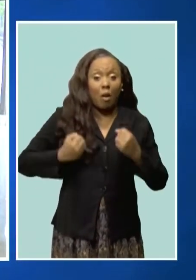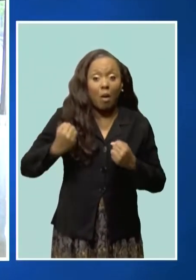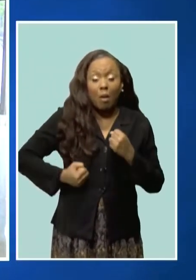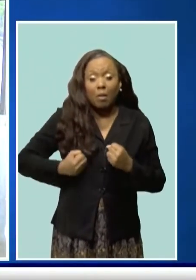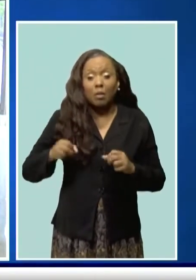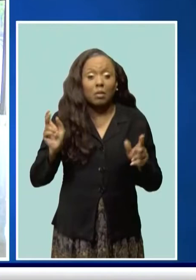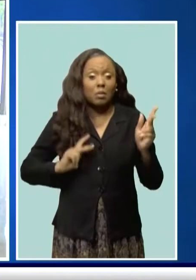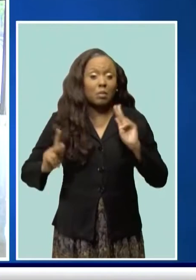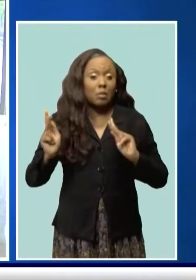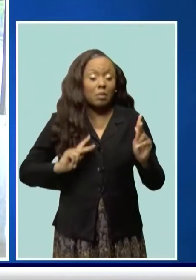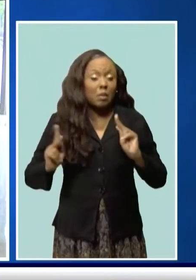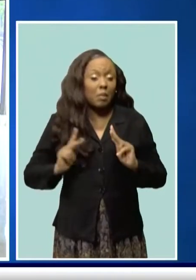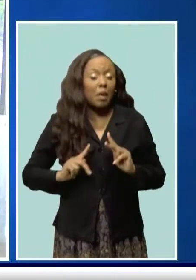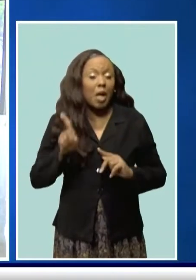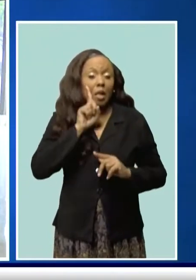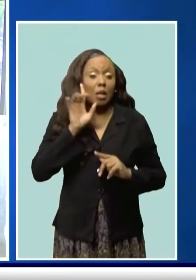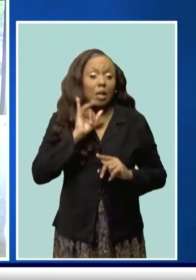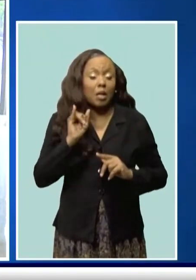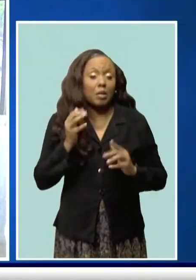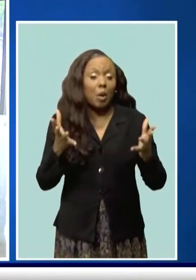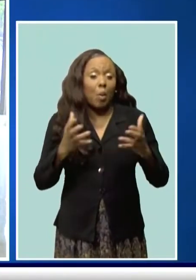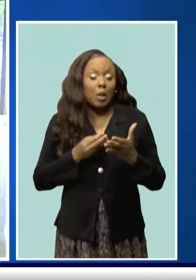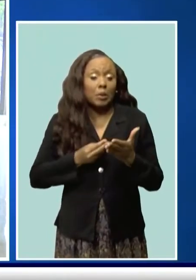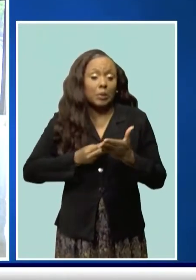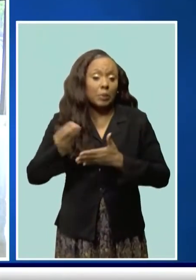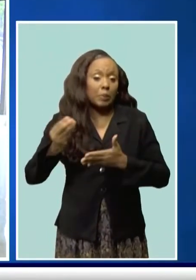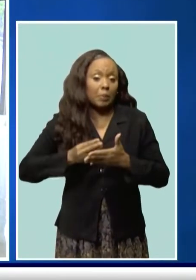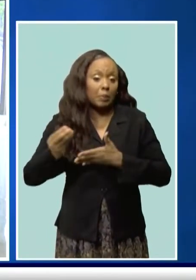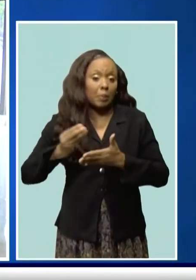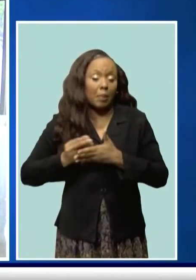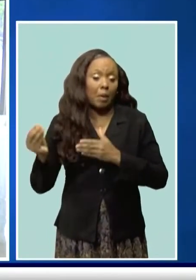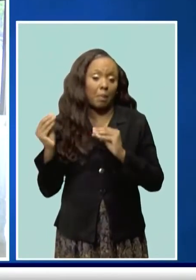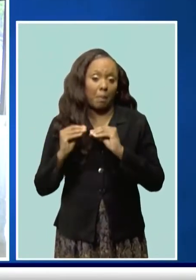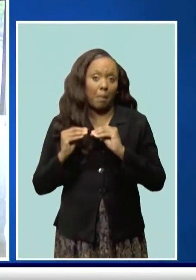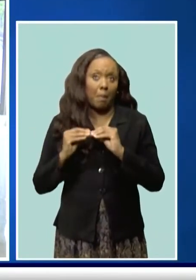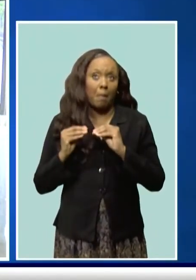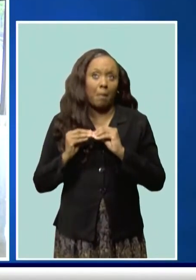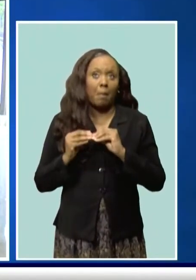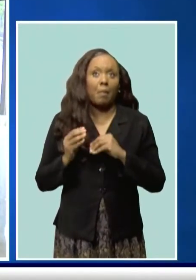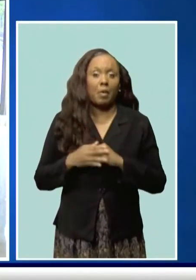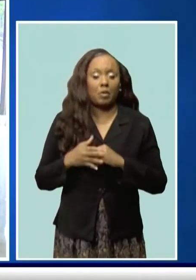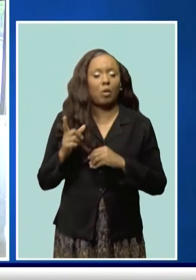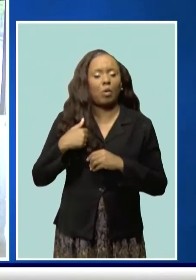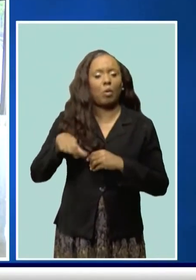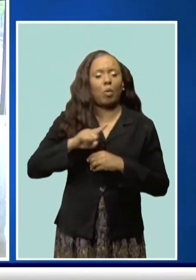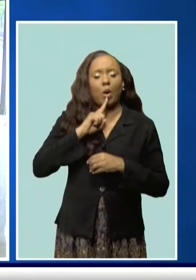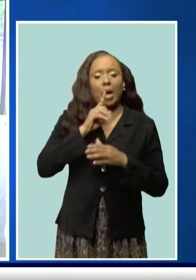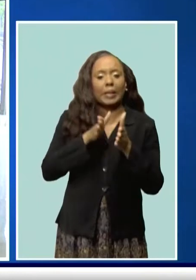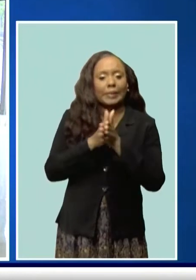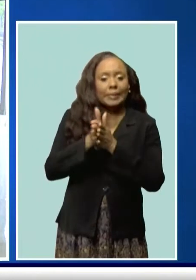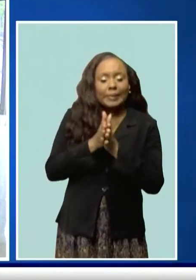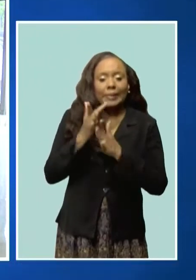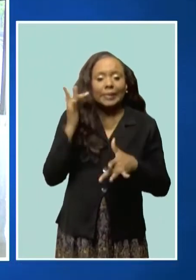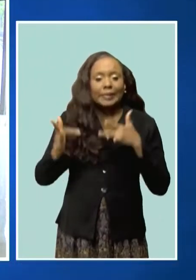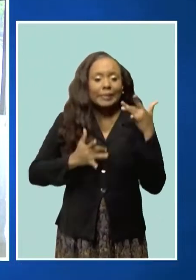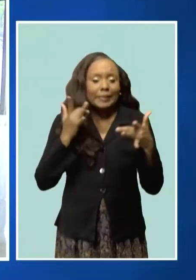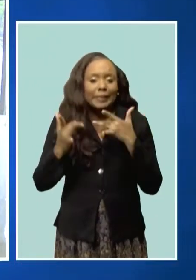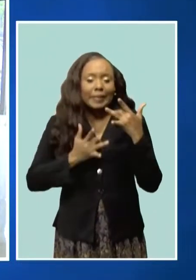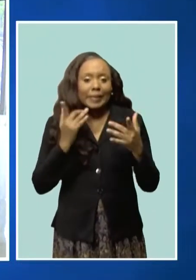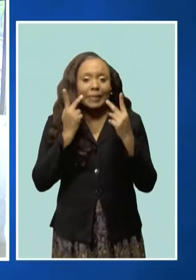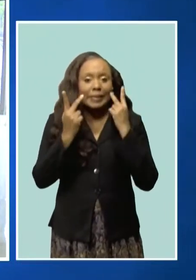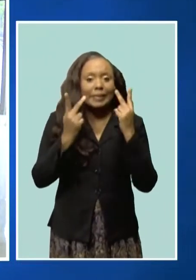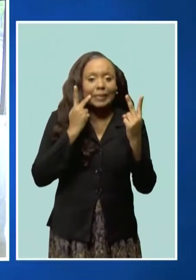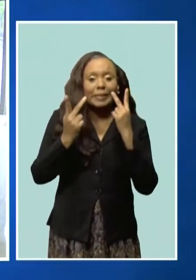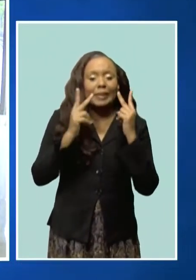seem to increase. The volume of sales usually comes in at the end of the market, so we are very excited and looking forward to